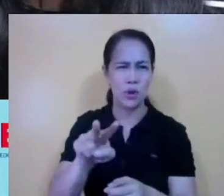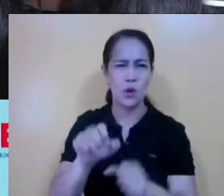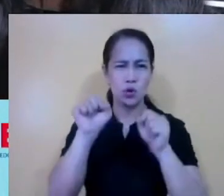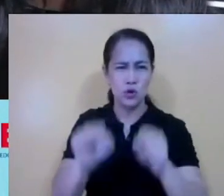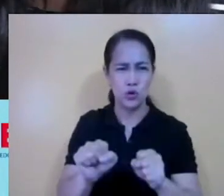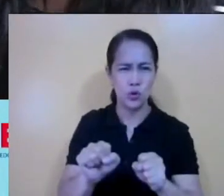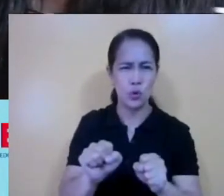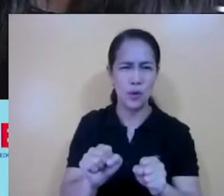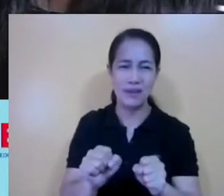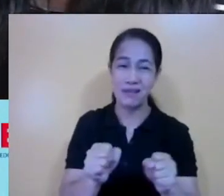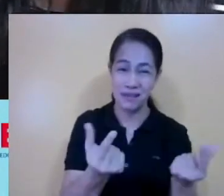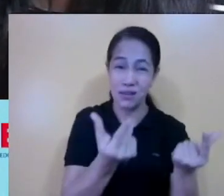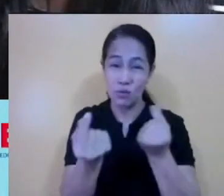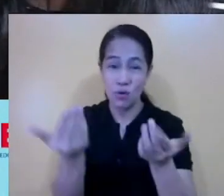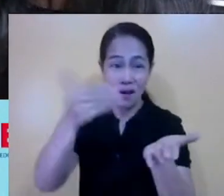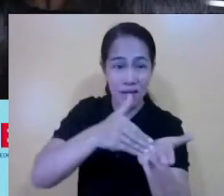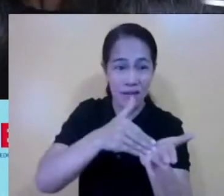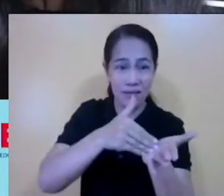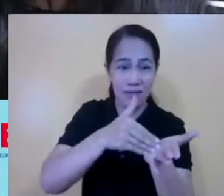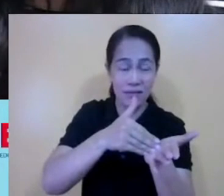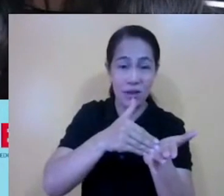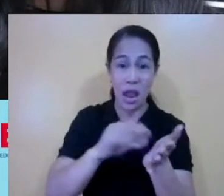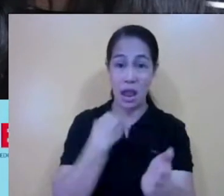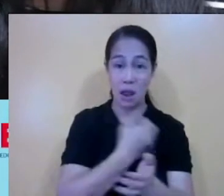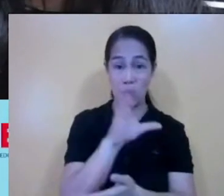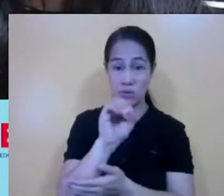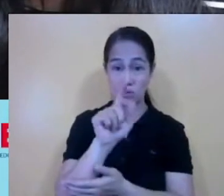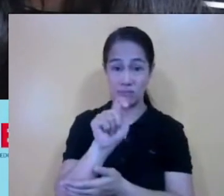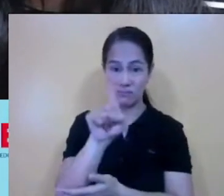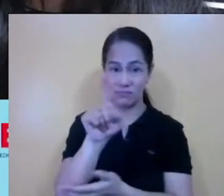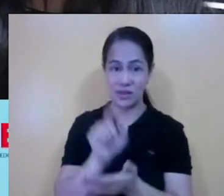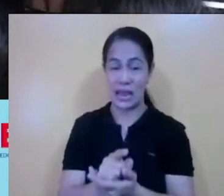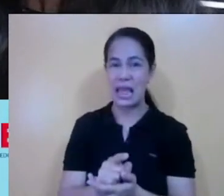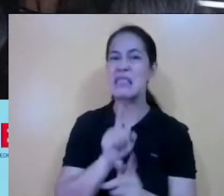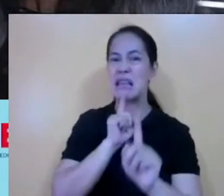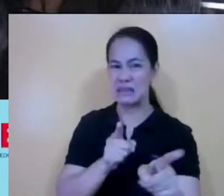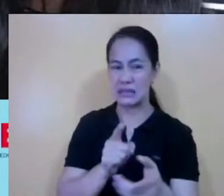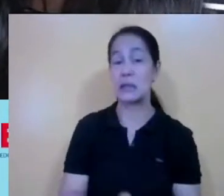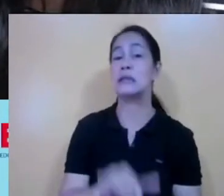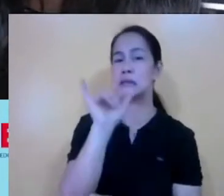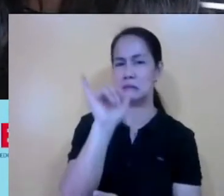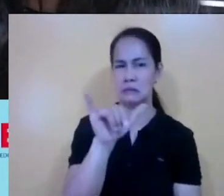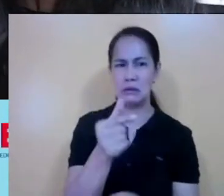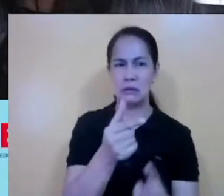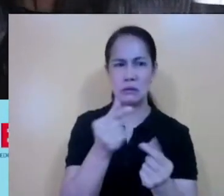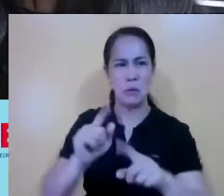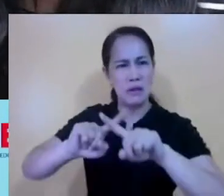our COT1? The answer is yes, due to the different set of COIs or classroom observable indicators to